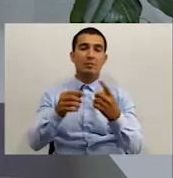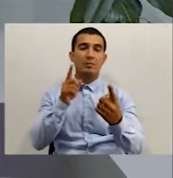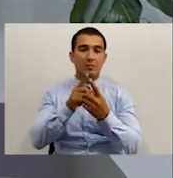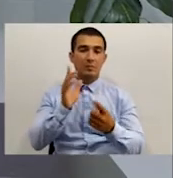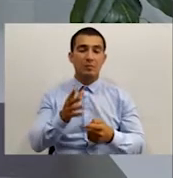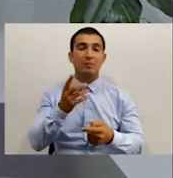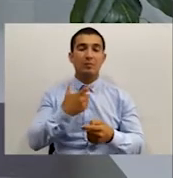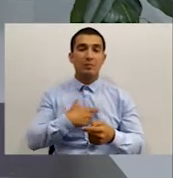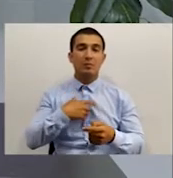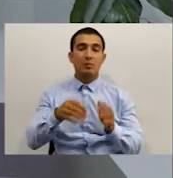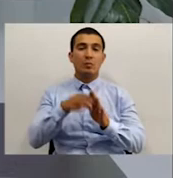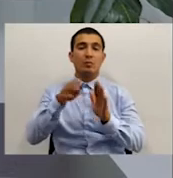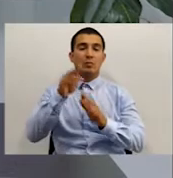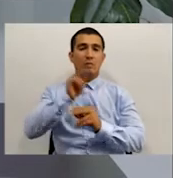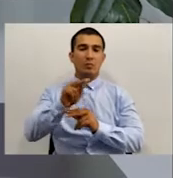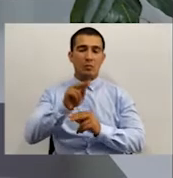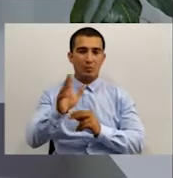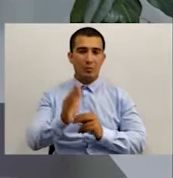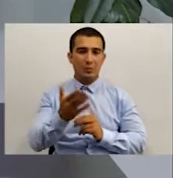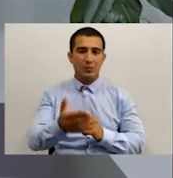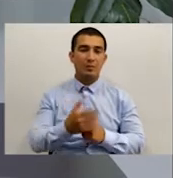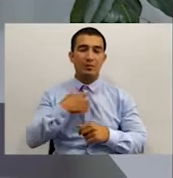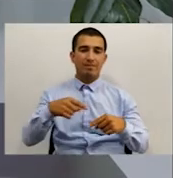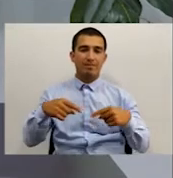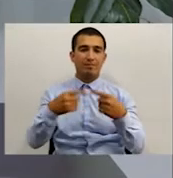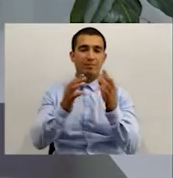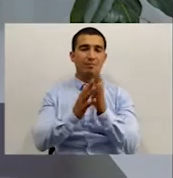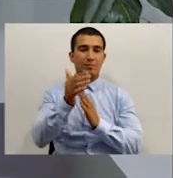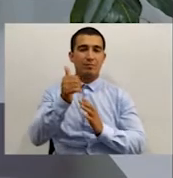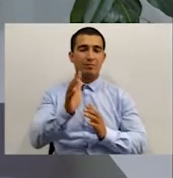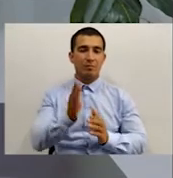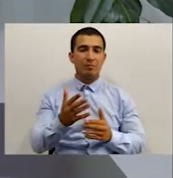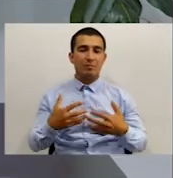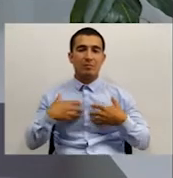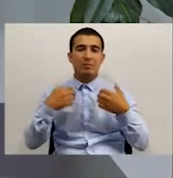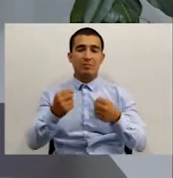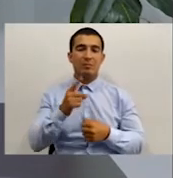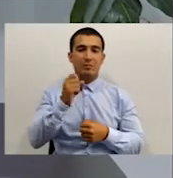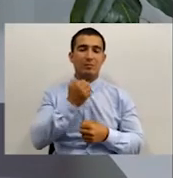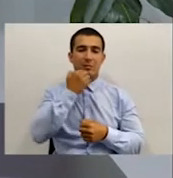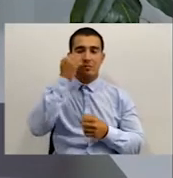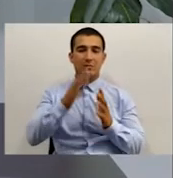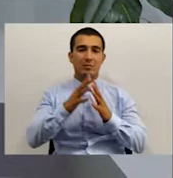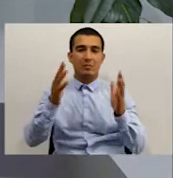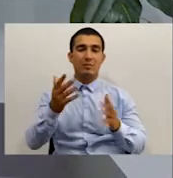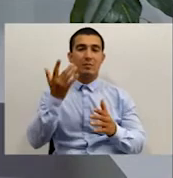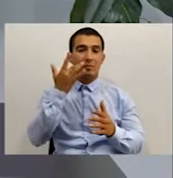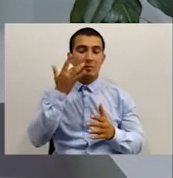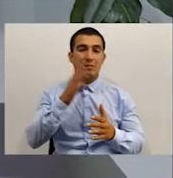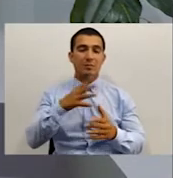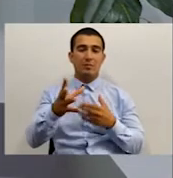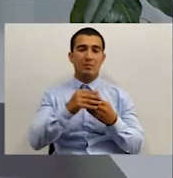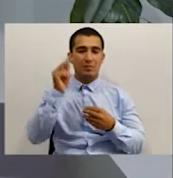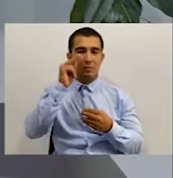tuzib ko'ring va kelasi mashg'ulotlarimizda biz yanada ko'proq ma'lumotga ega bo'lamiz. Salomat bo'ling, bugungi mashg'ulotim shu bilan nihoyasiga